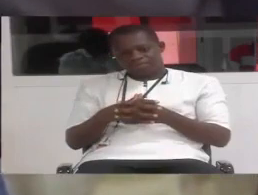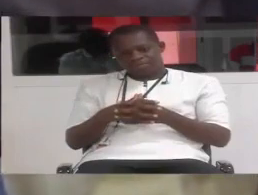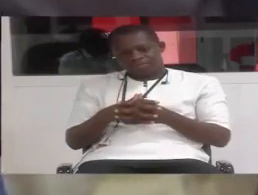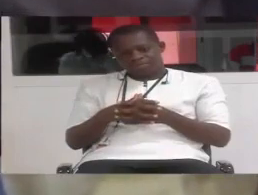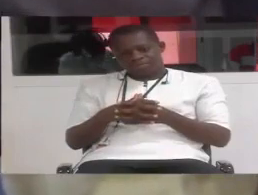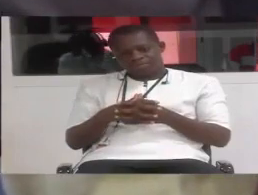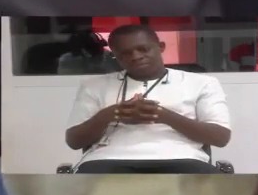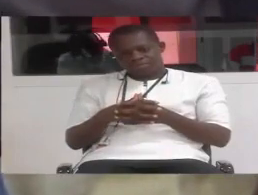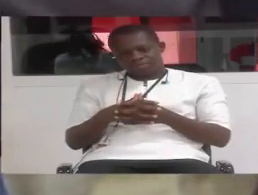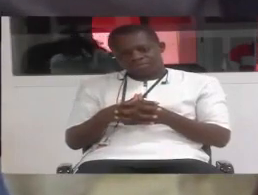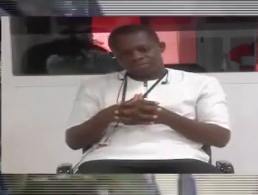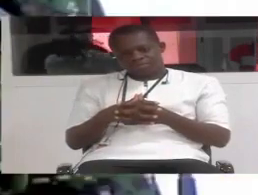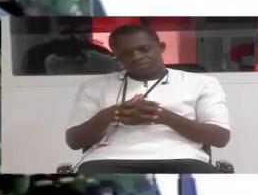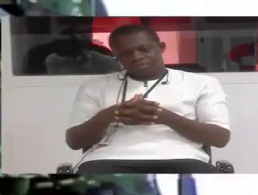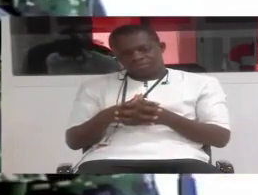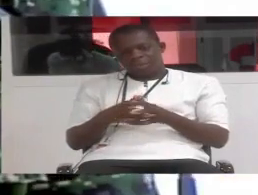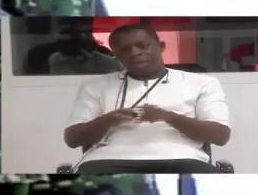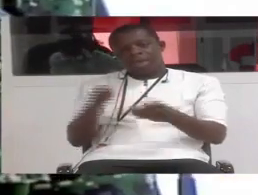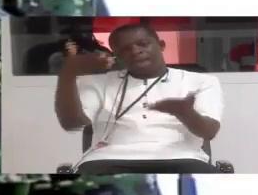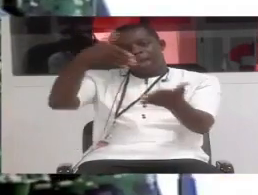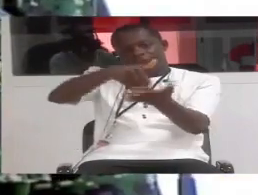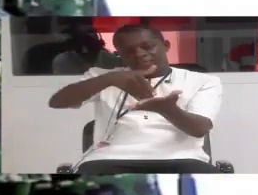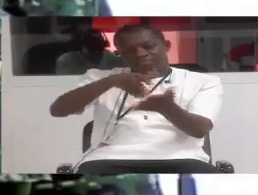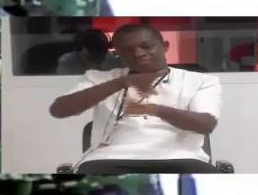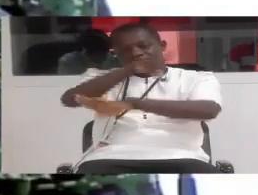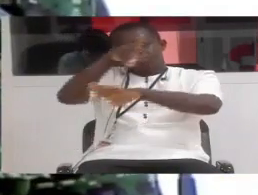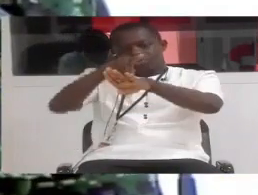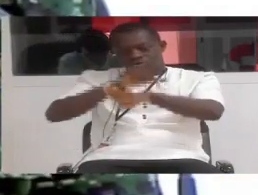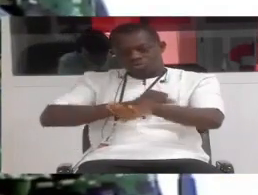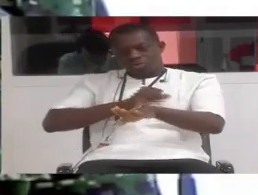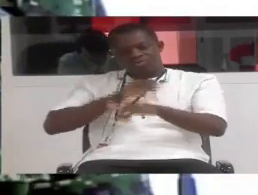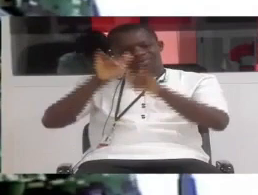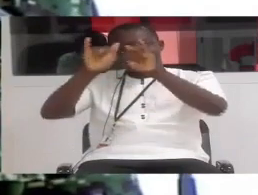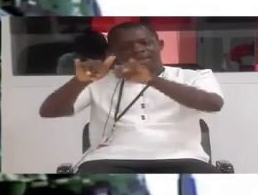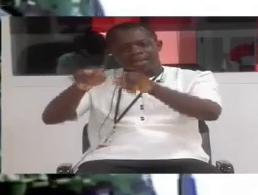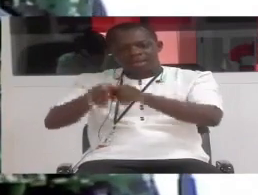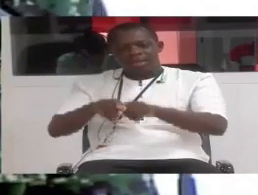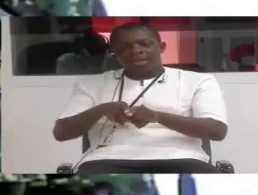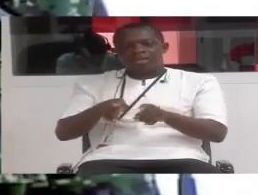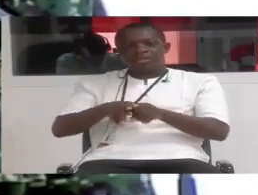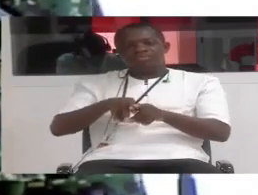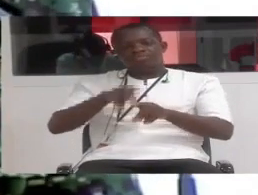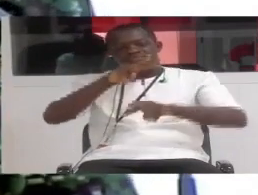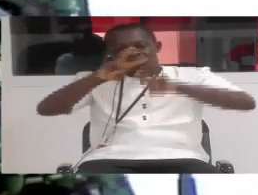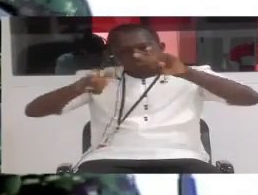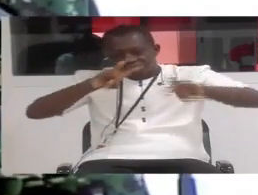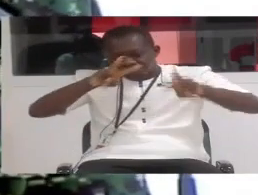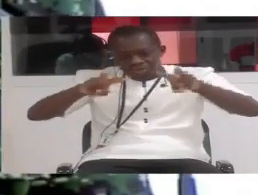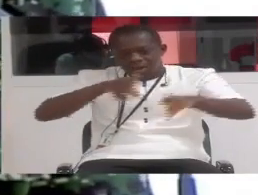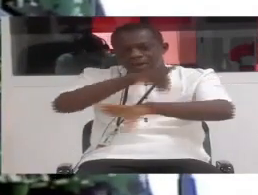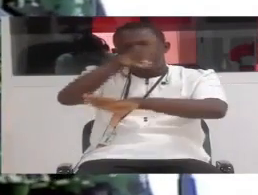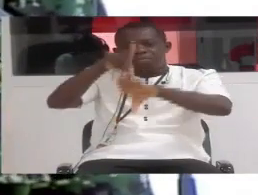where they were. Dembe fuñ lodge. We went up to where they were lodged. We visit fofu yep. We searched fofu yep.